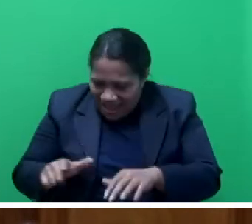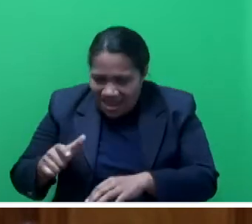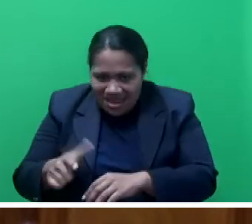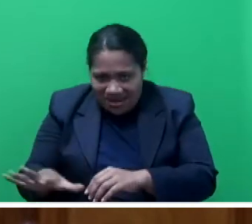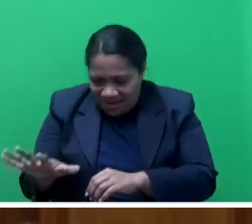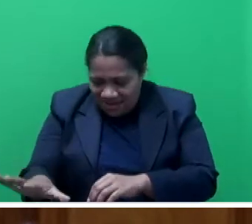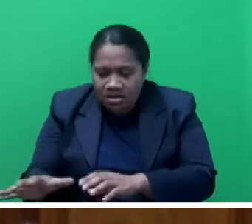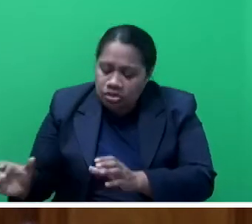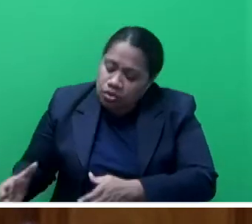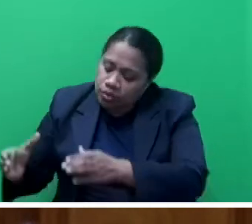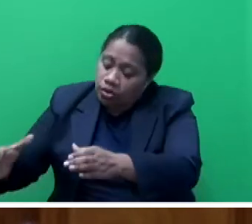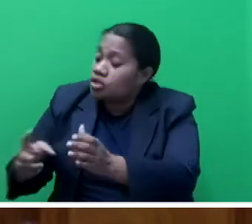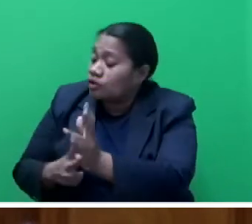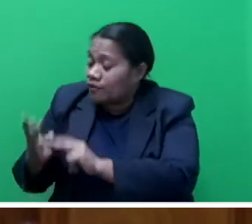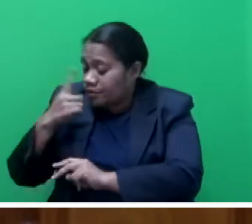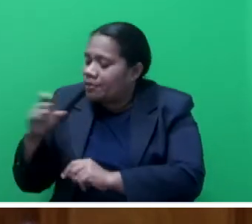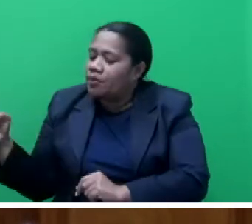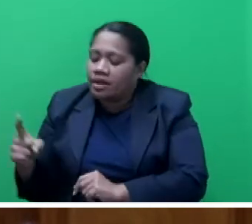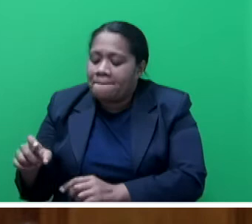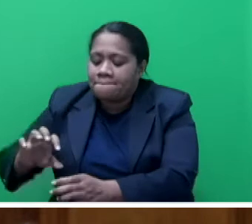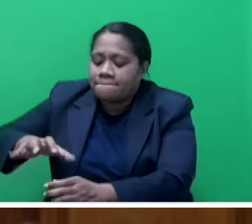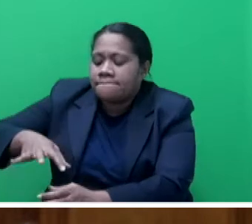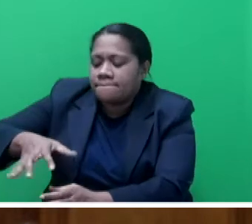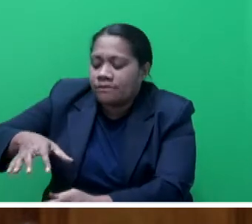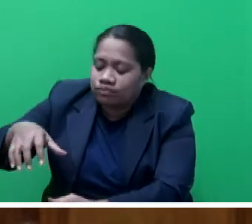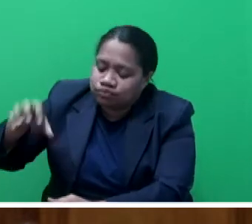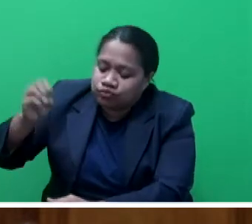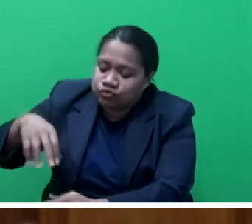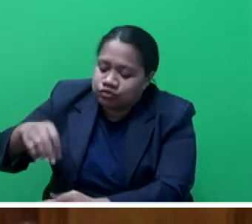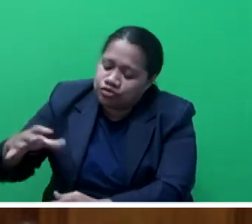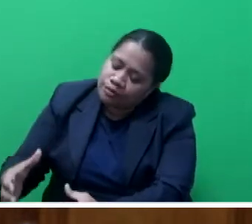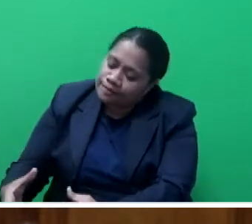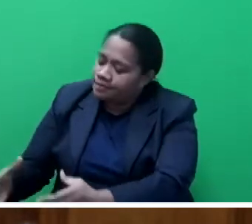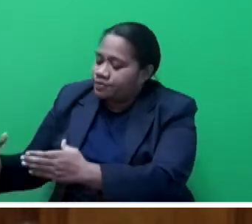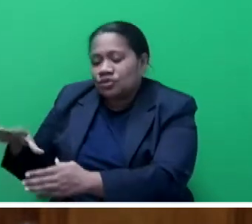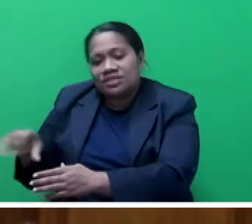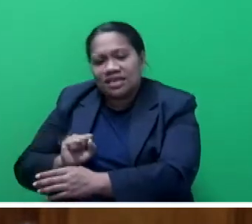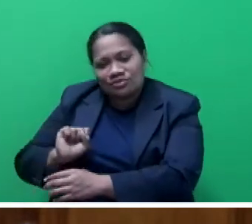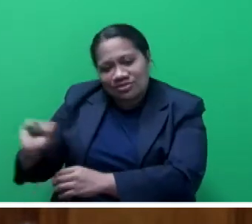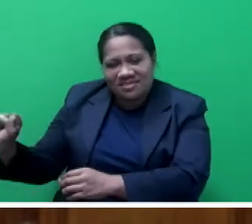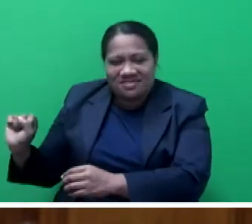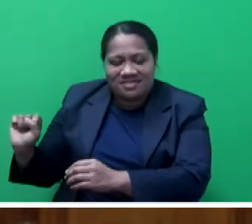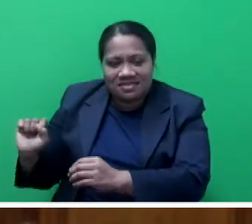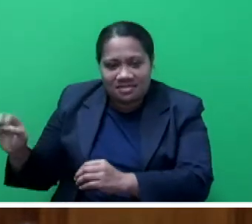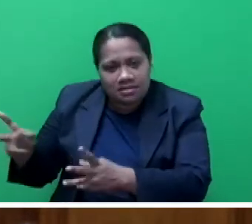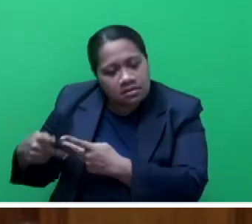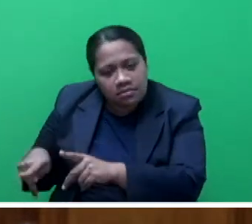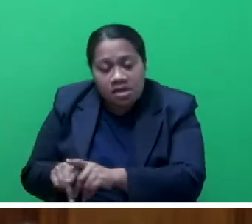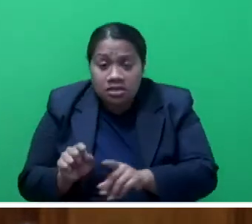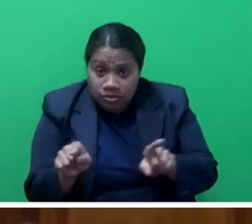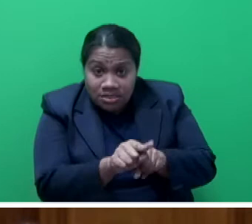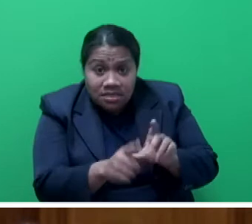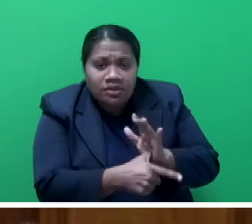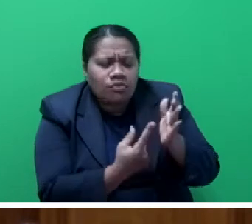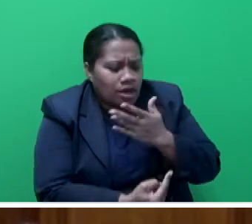water from that landing to take it down to the areas that they have. While at the same time, we had to come